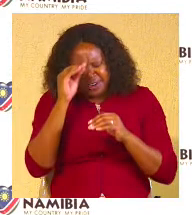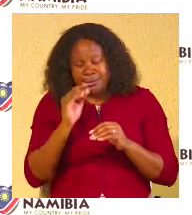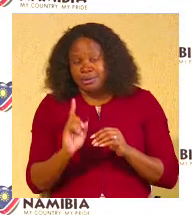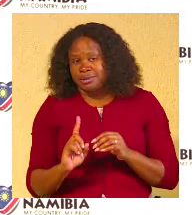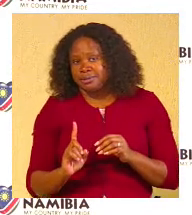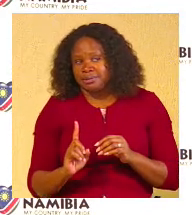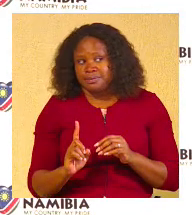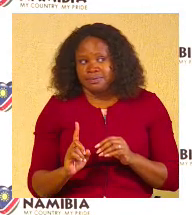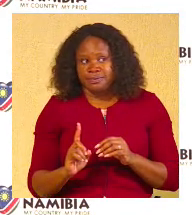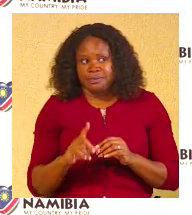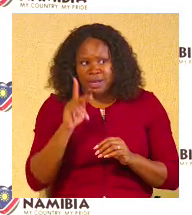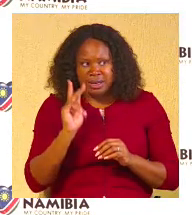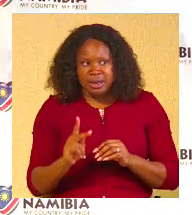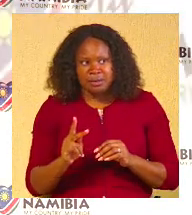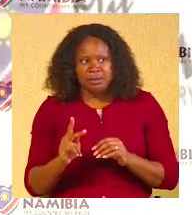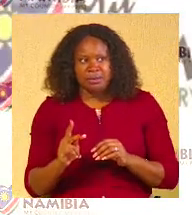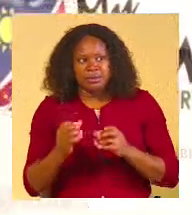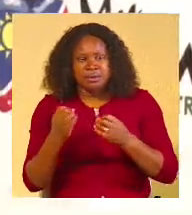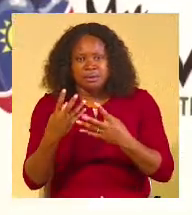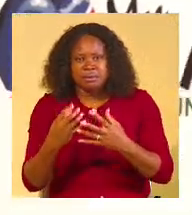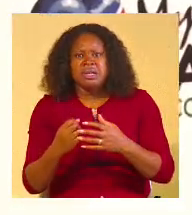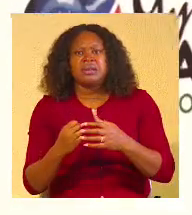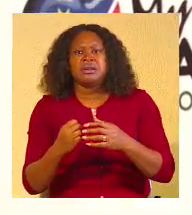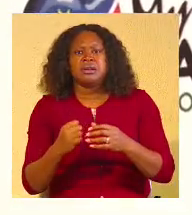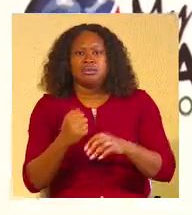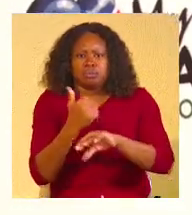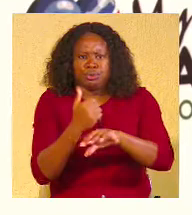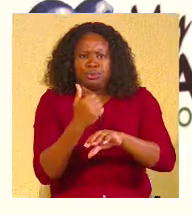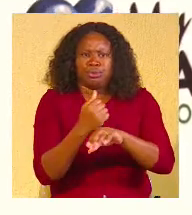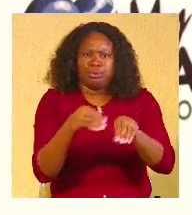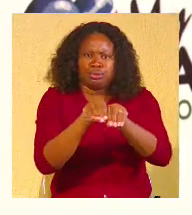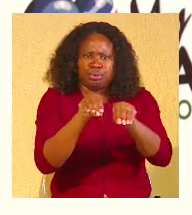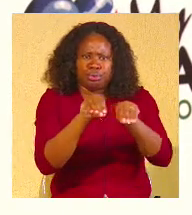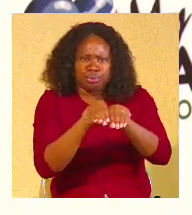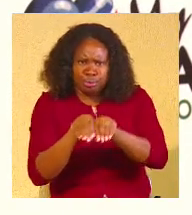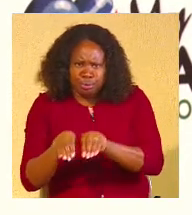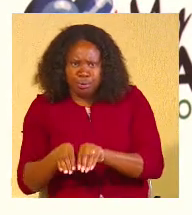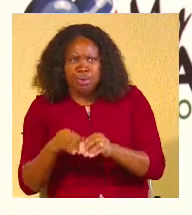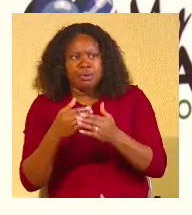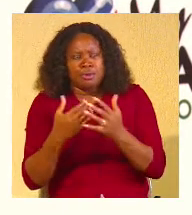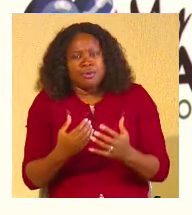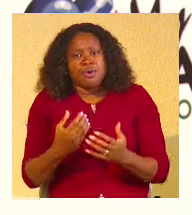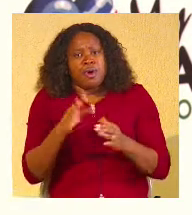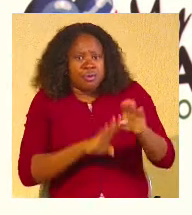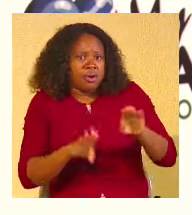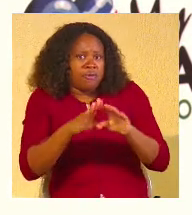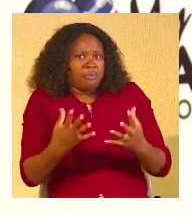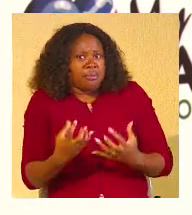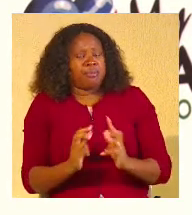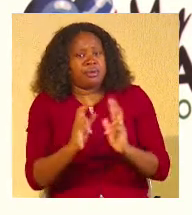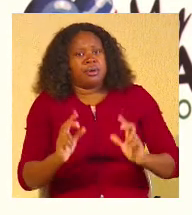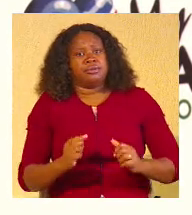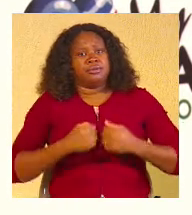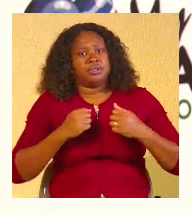is that there's still so many bridges that we have to build to meet the needs of our citizens, and especially also young